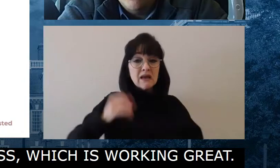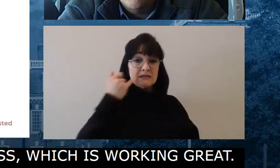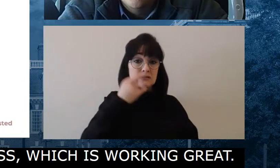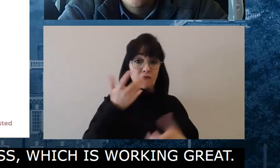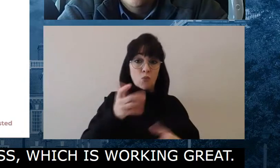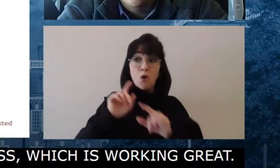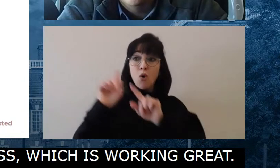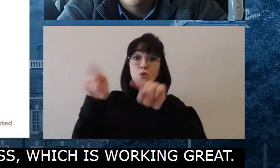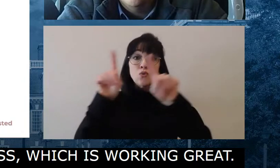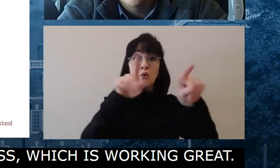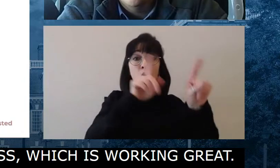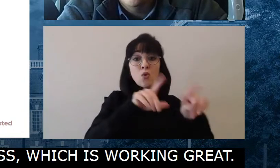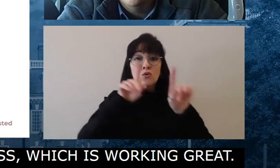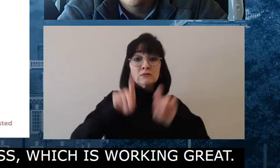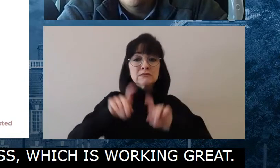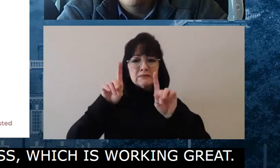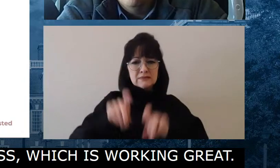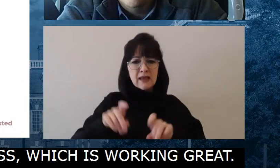big events,